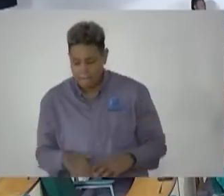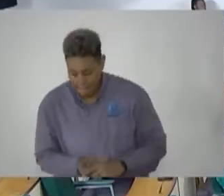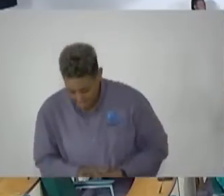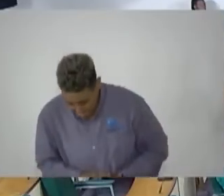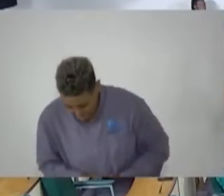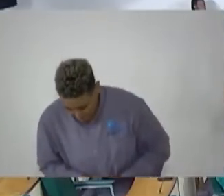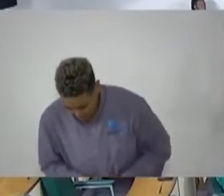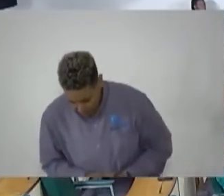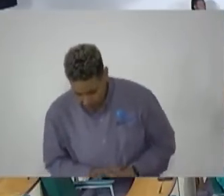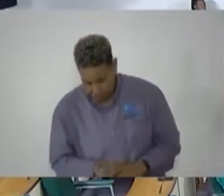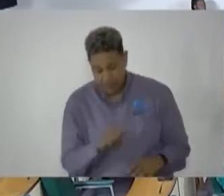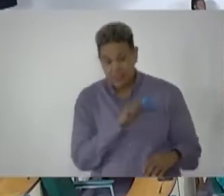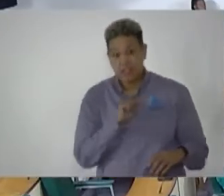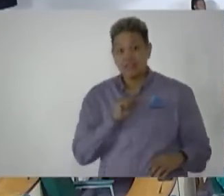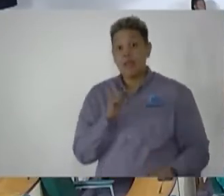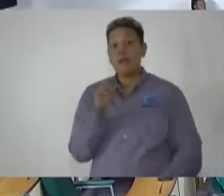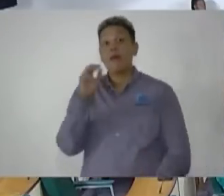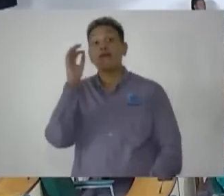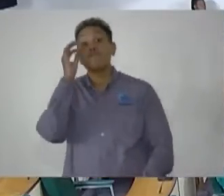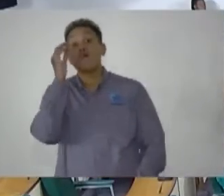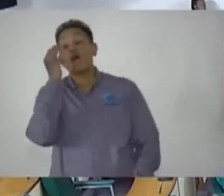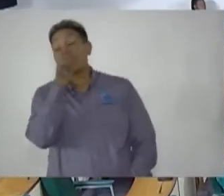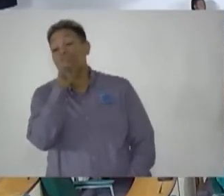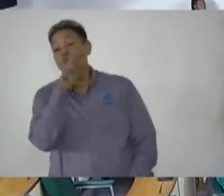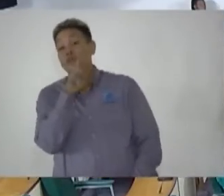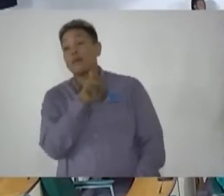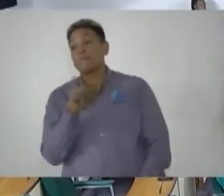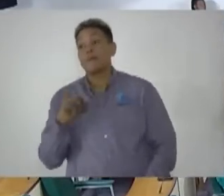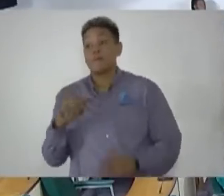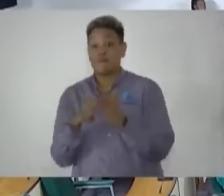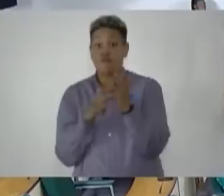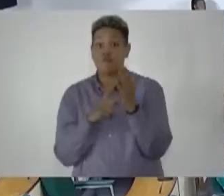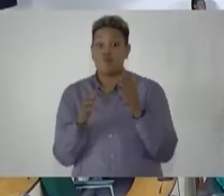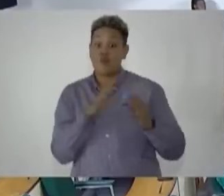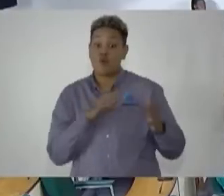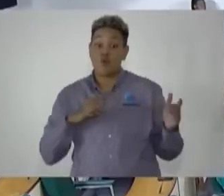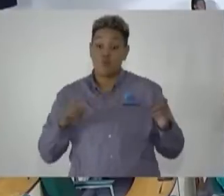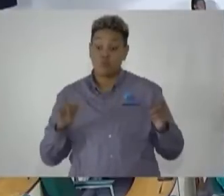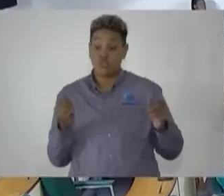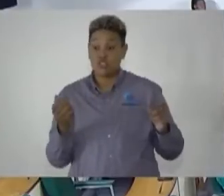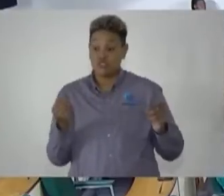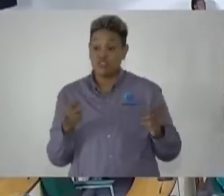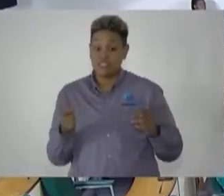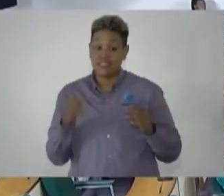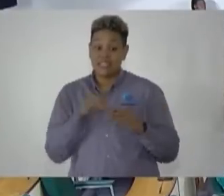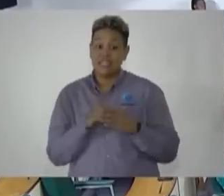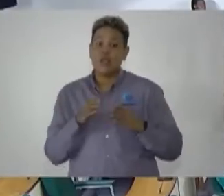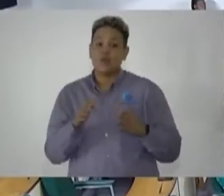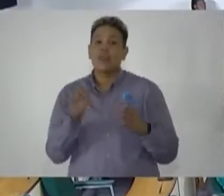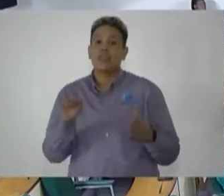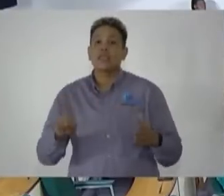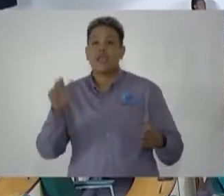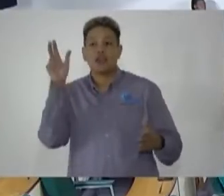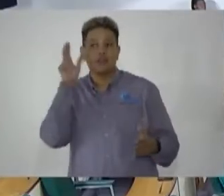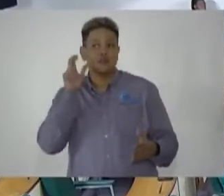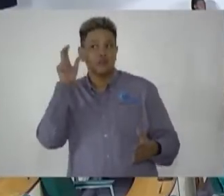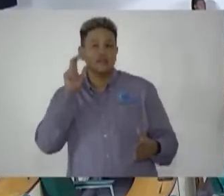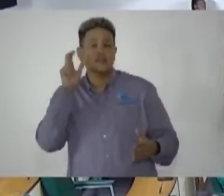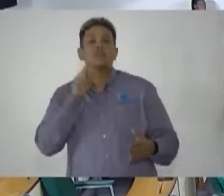Senator Morris, who is a member of the Standing Orders Committee, would have just received it in a format that he can